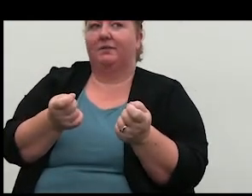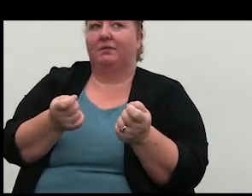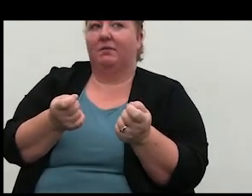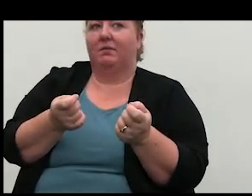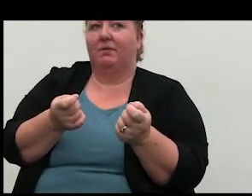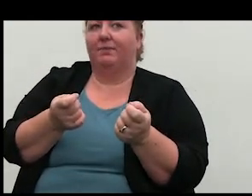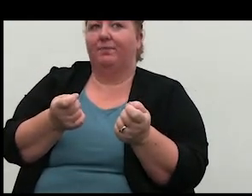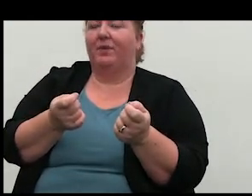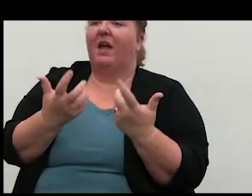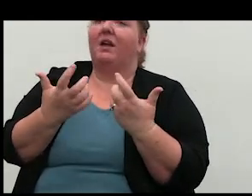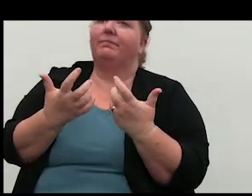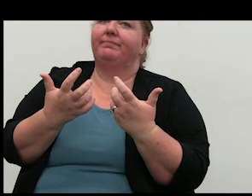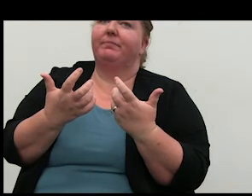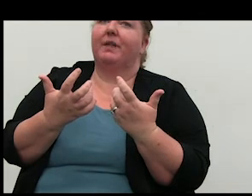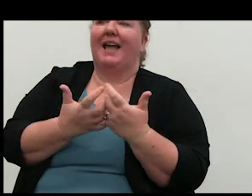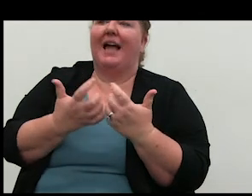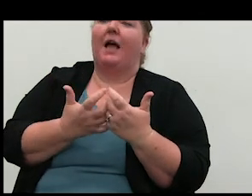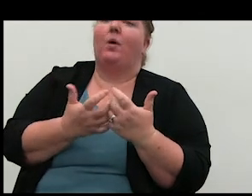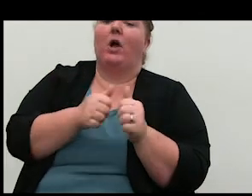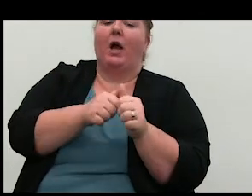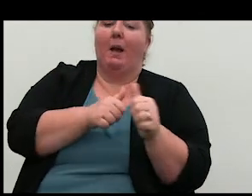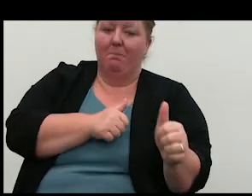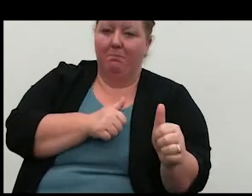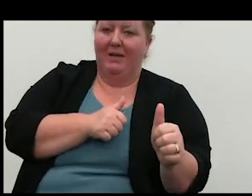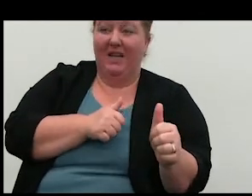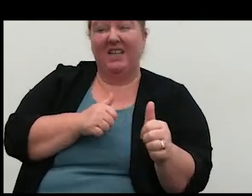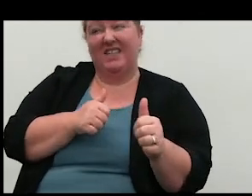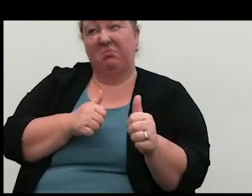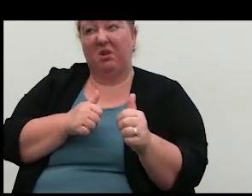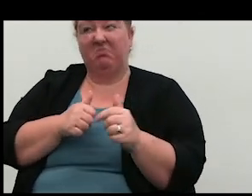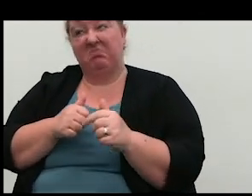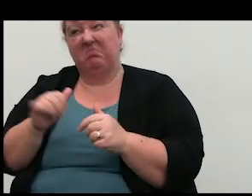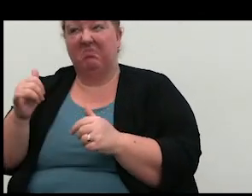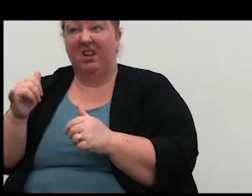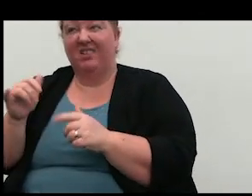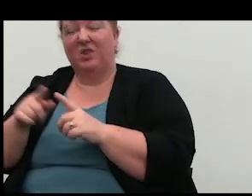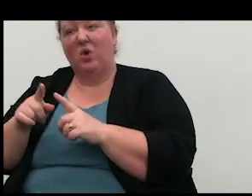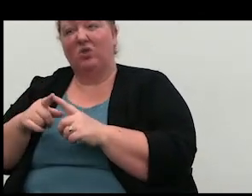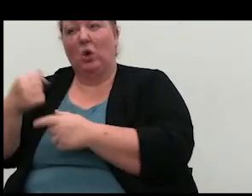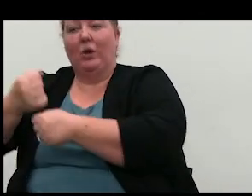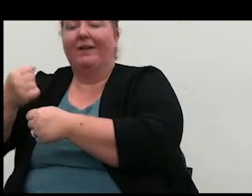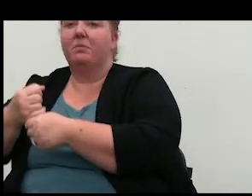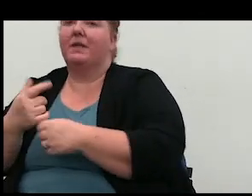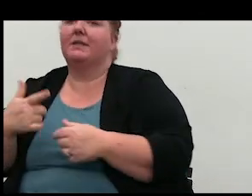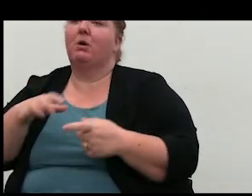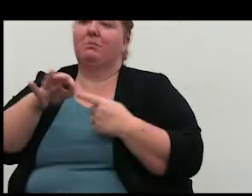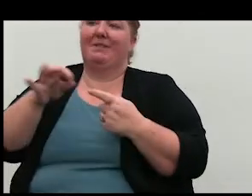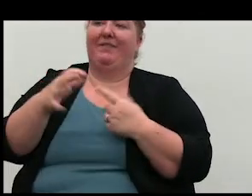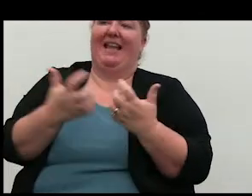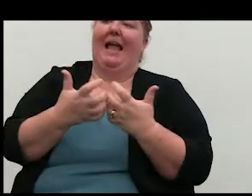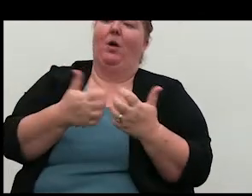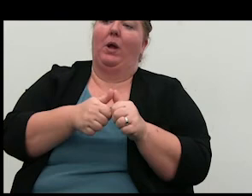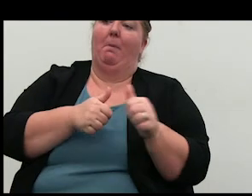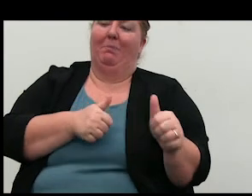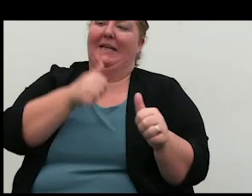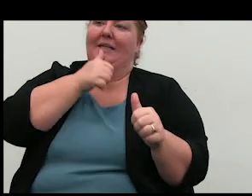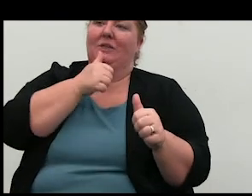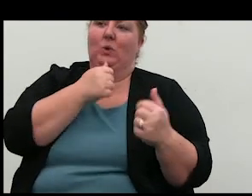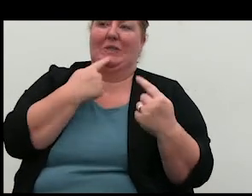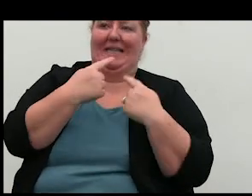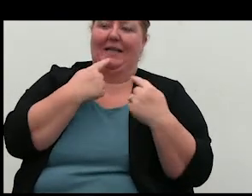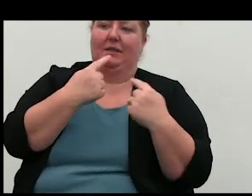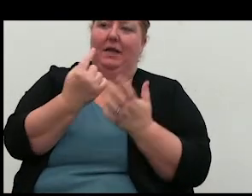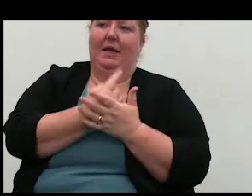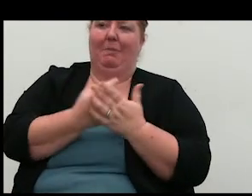mainly how companies, in theory also governments, but they have only let out less of them, but certainly how companies use data